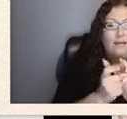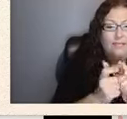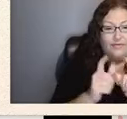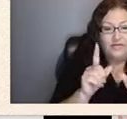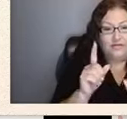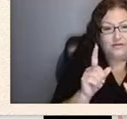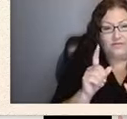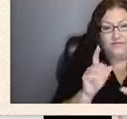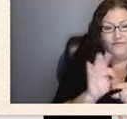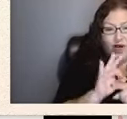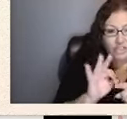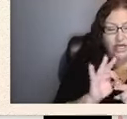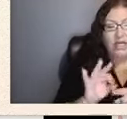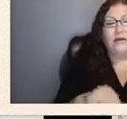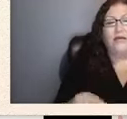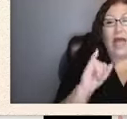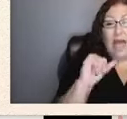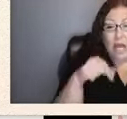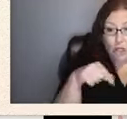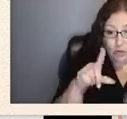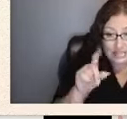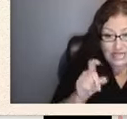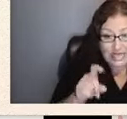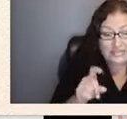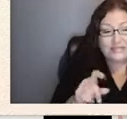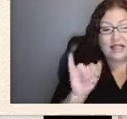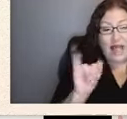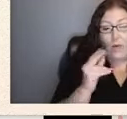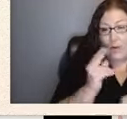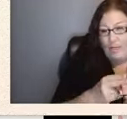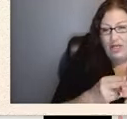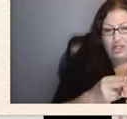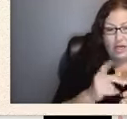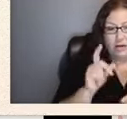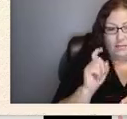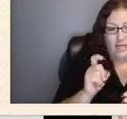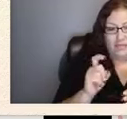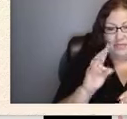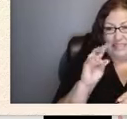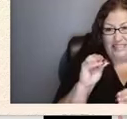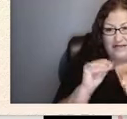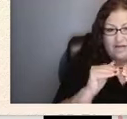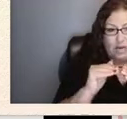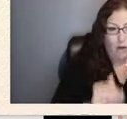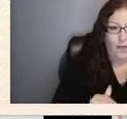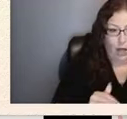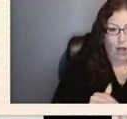The IQ tests, as were mentioned before,